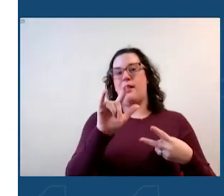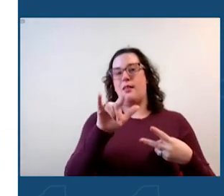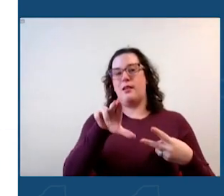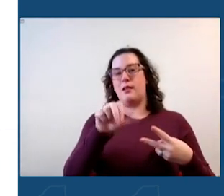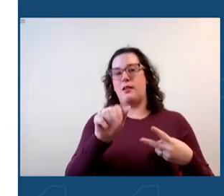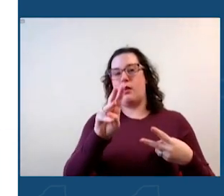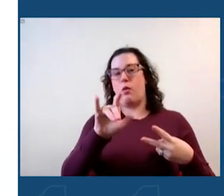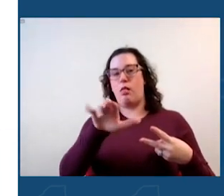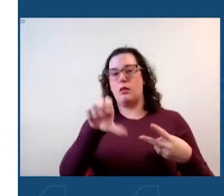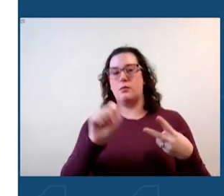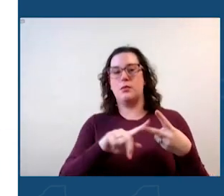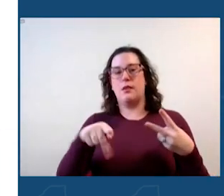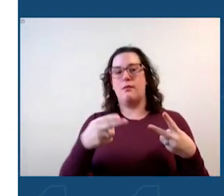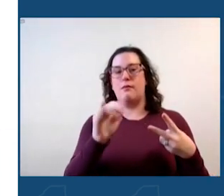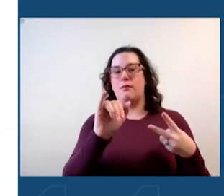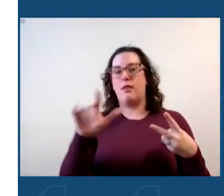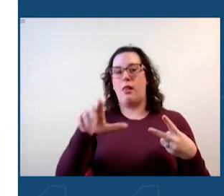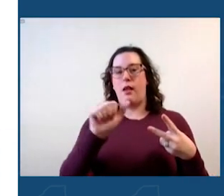Ann.